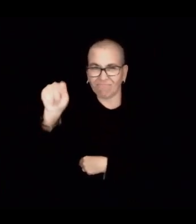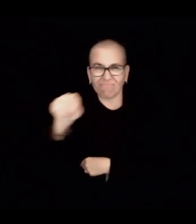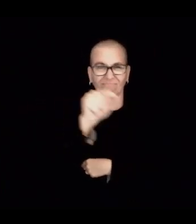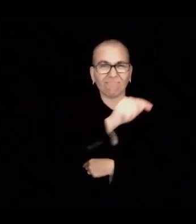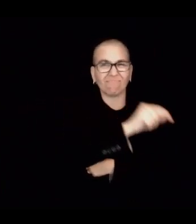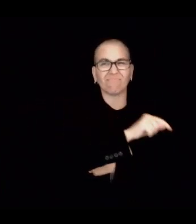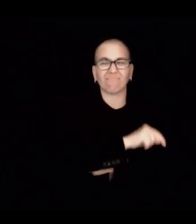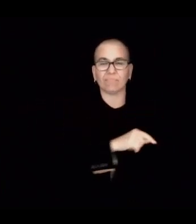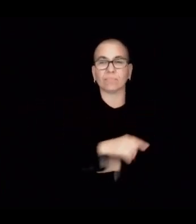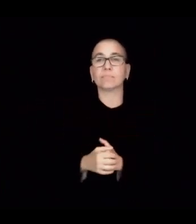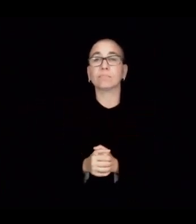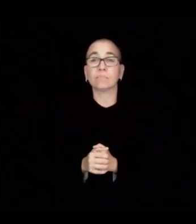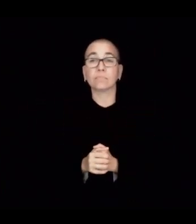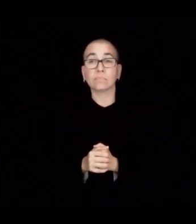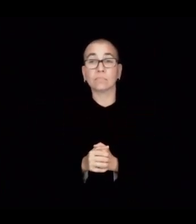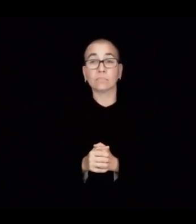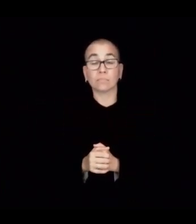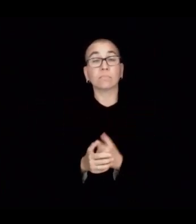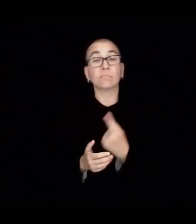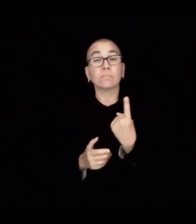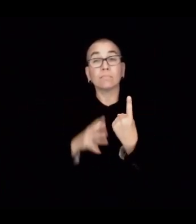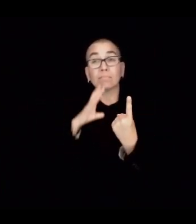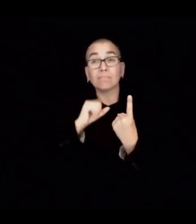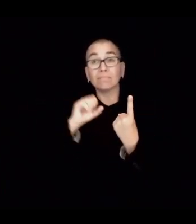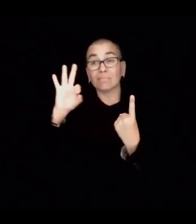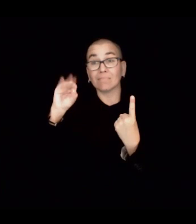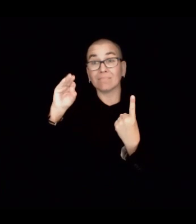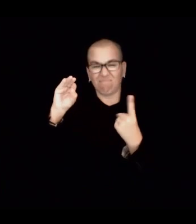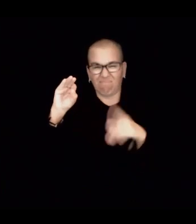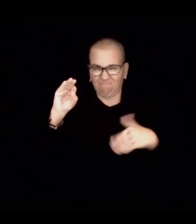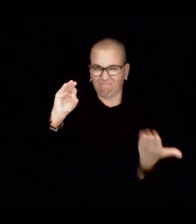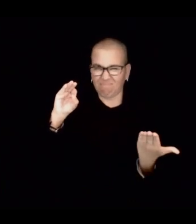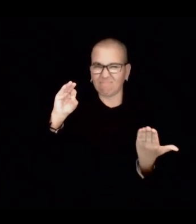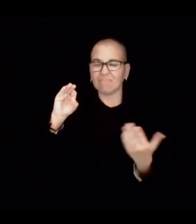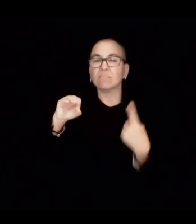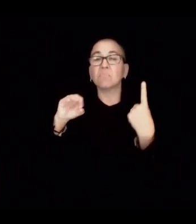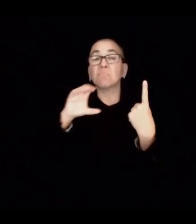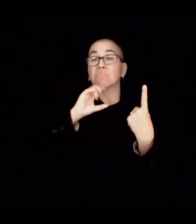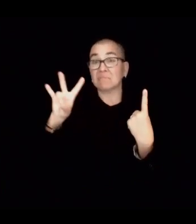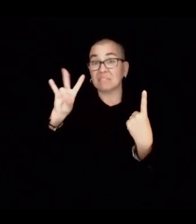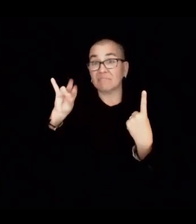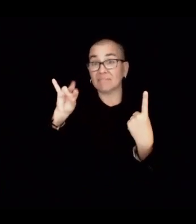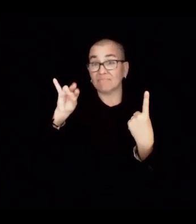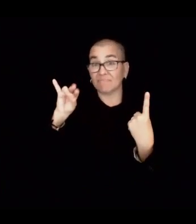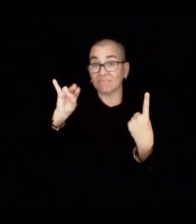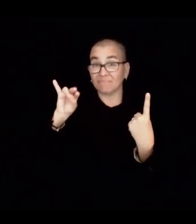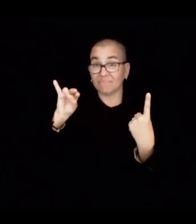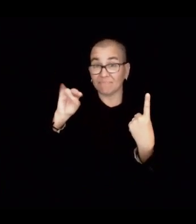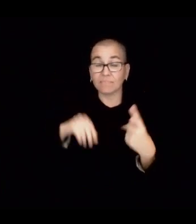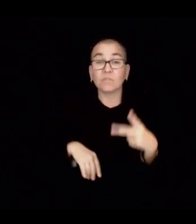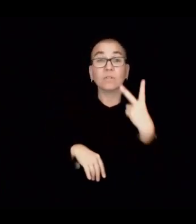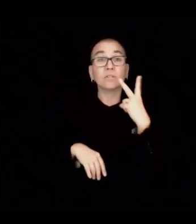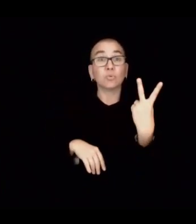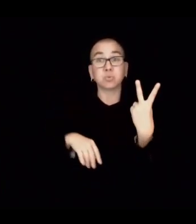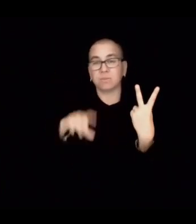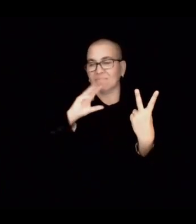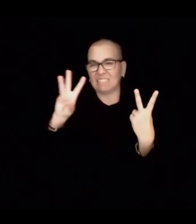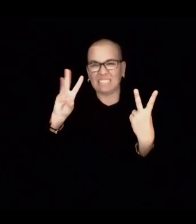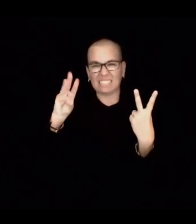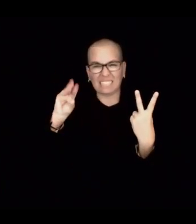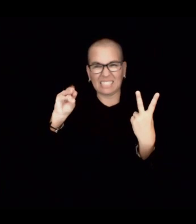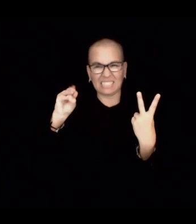their 70s, 2 in their 60s, and 1 in their 50s. We currently have 340 patients that